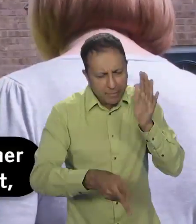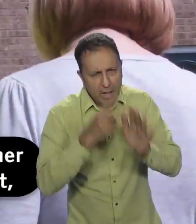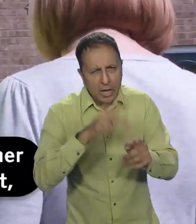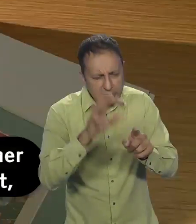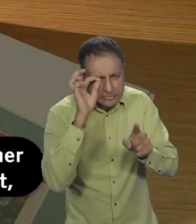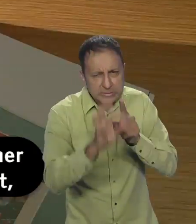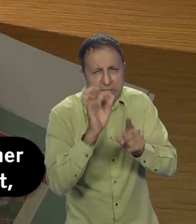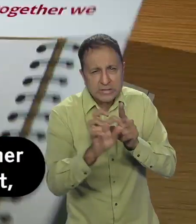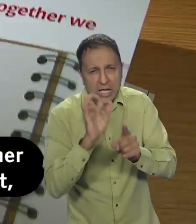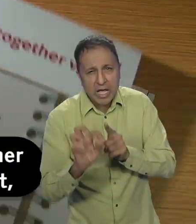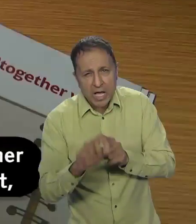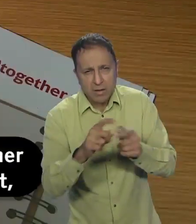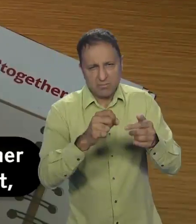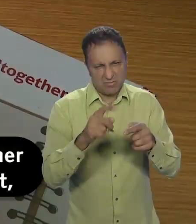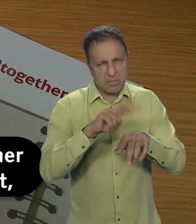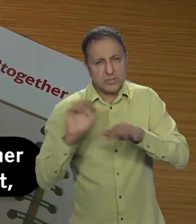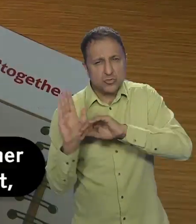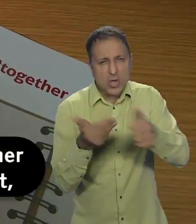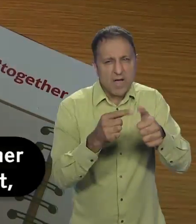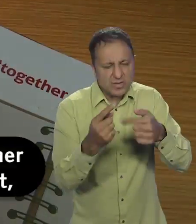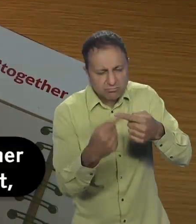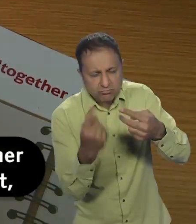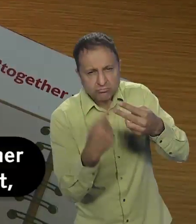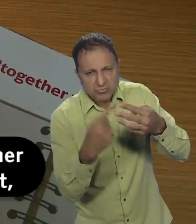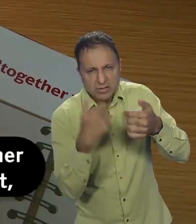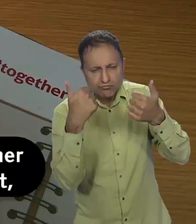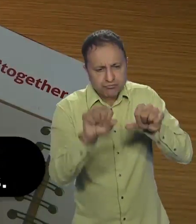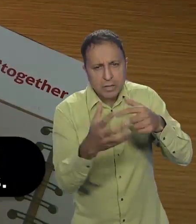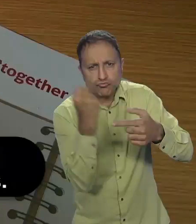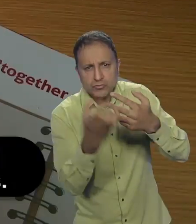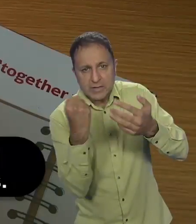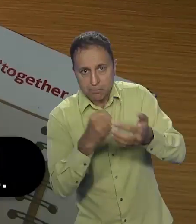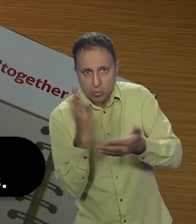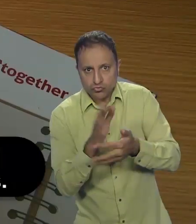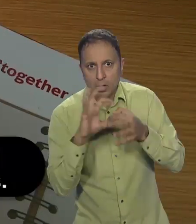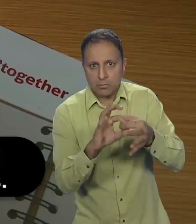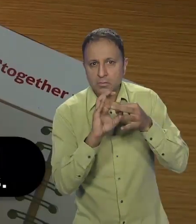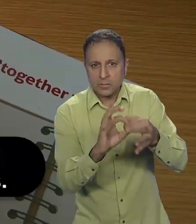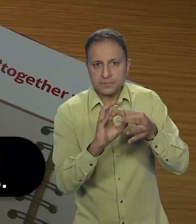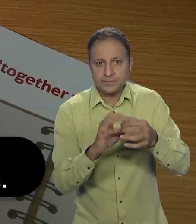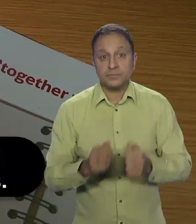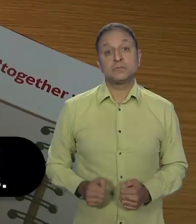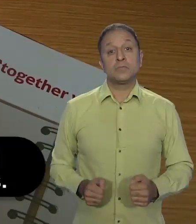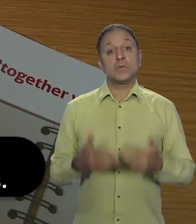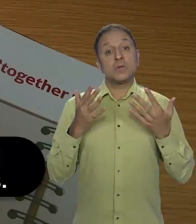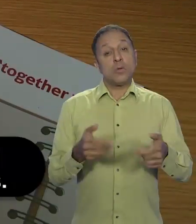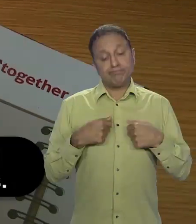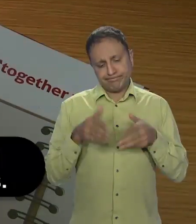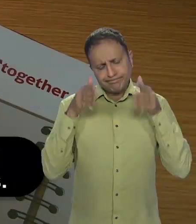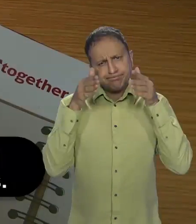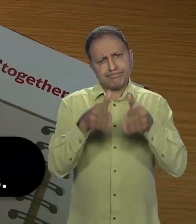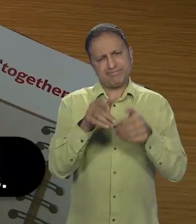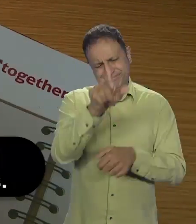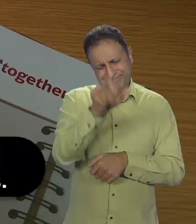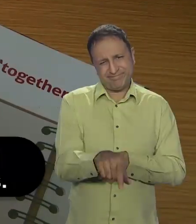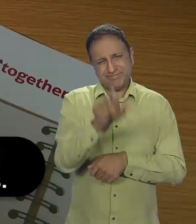detail, and I've put together a delivery plan to make sure that, as a police service, we achieve our targets